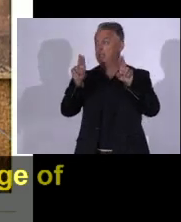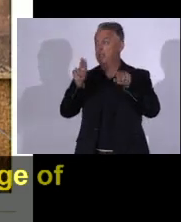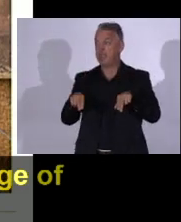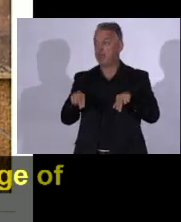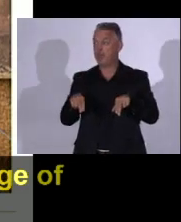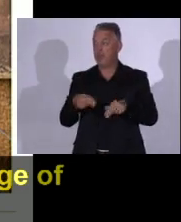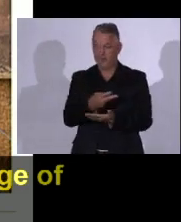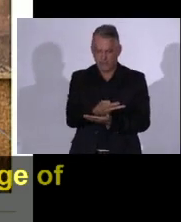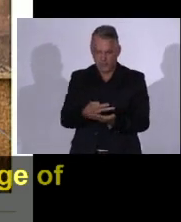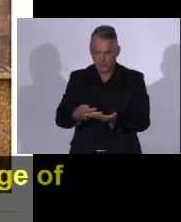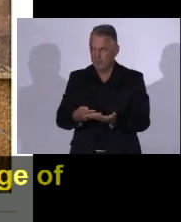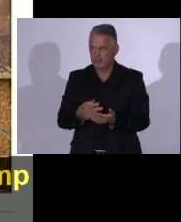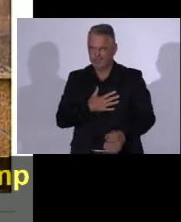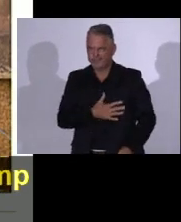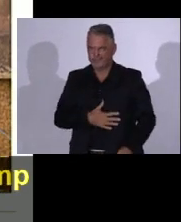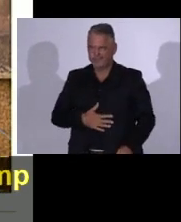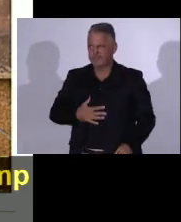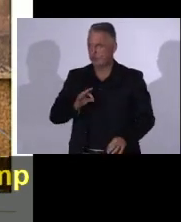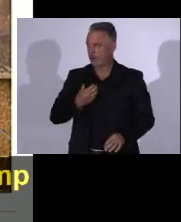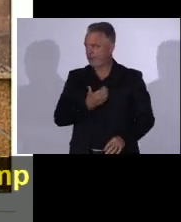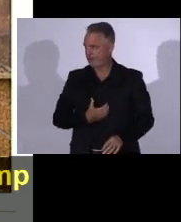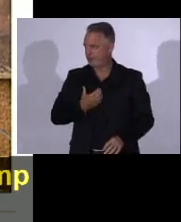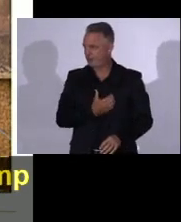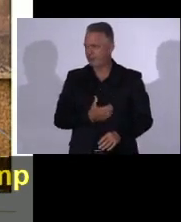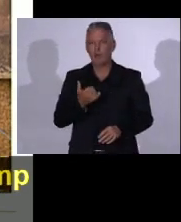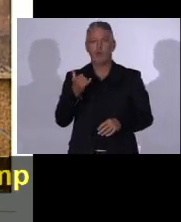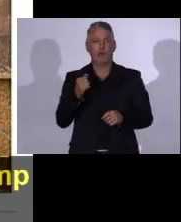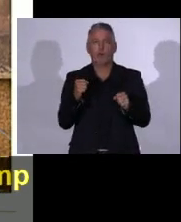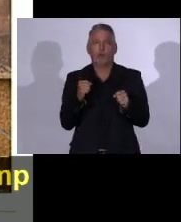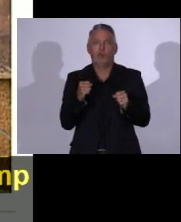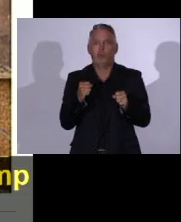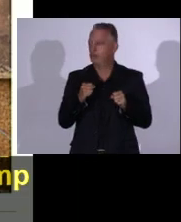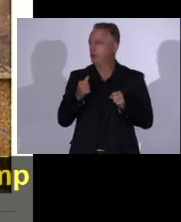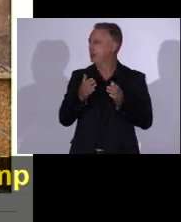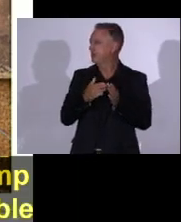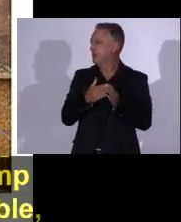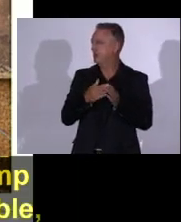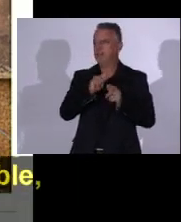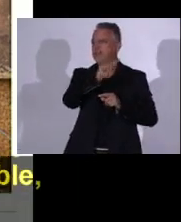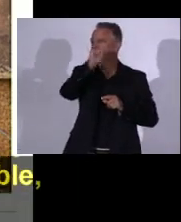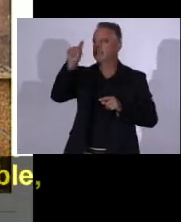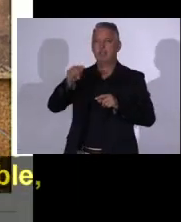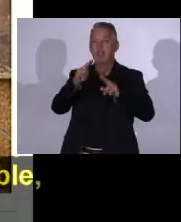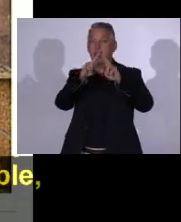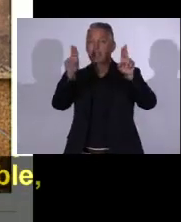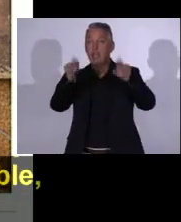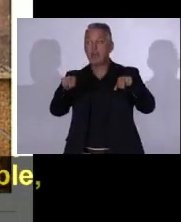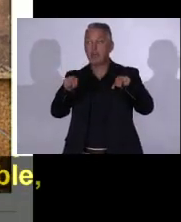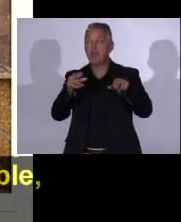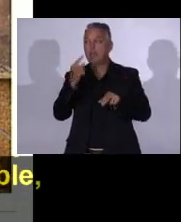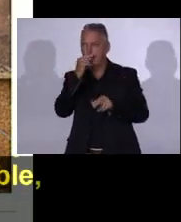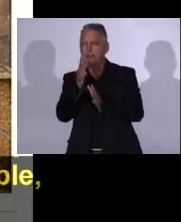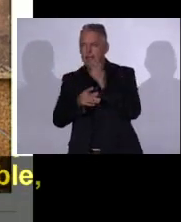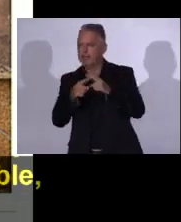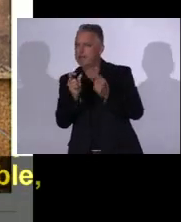ground or being uncomfortable, or even from some folks from other parts of the world, camp can be something completely different to how we imagine it.